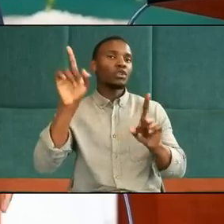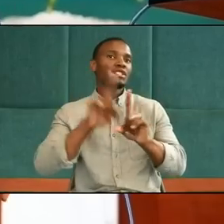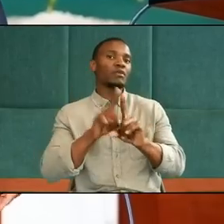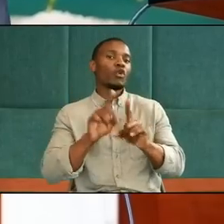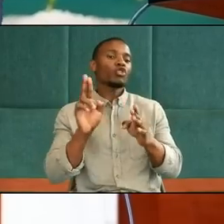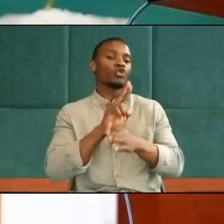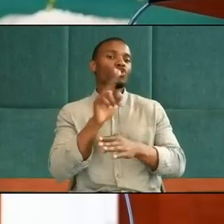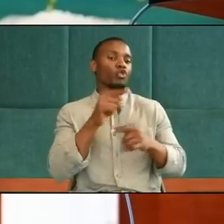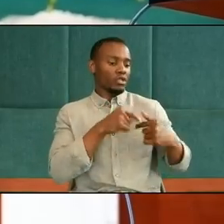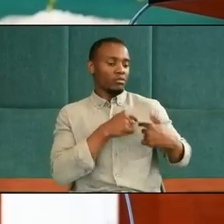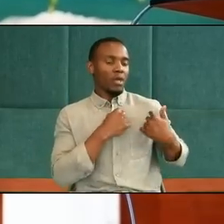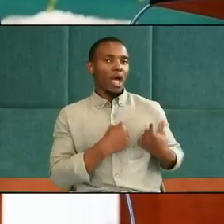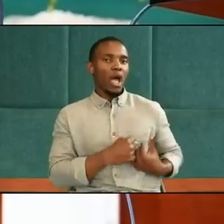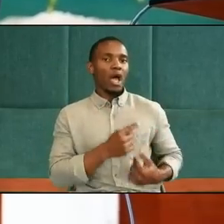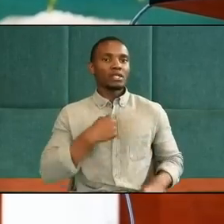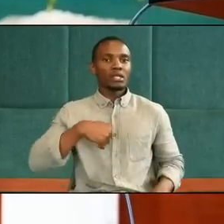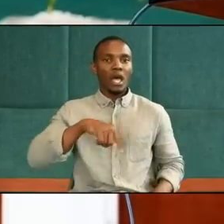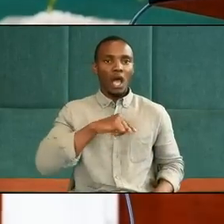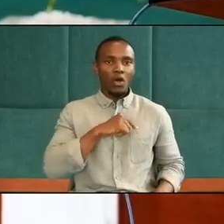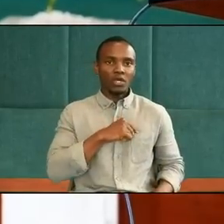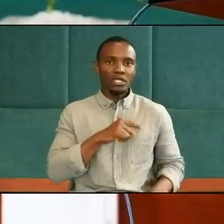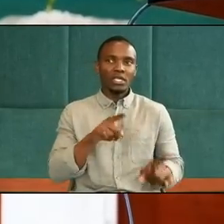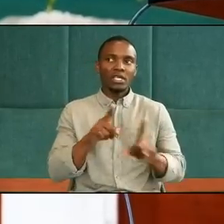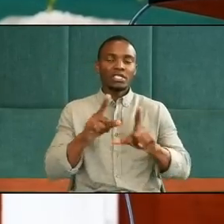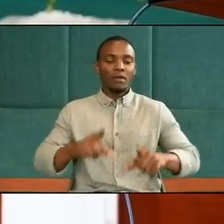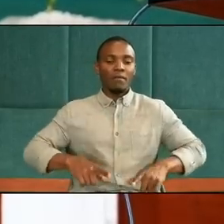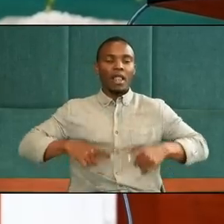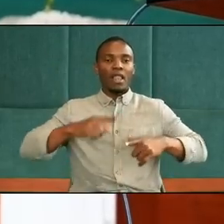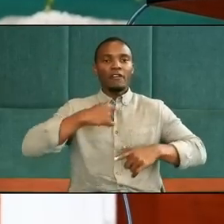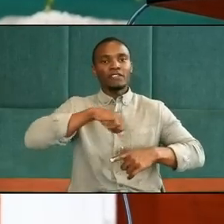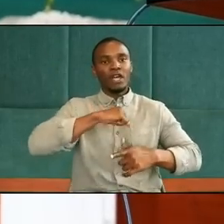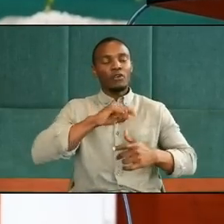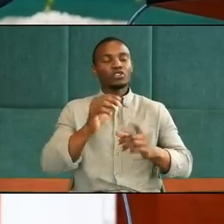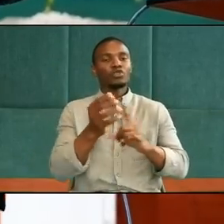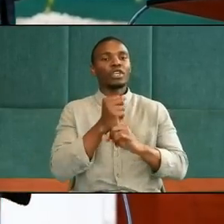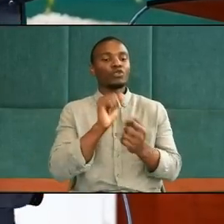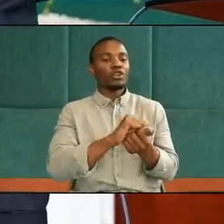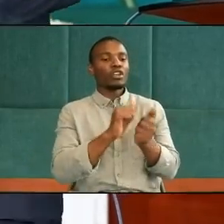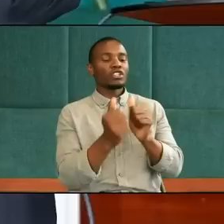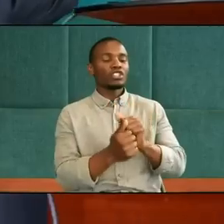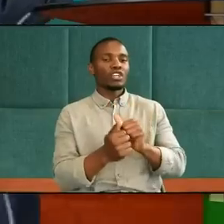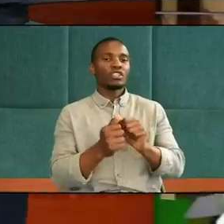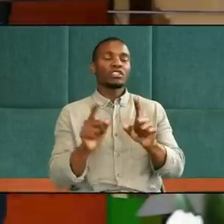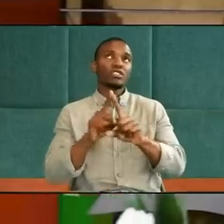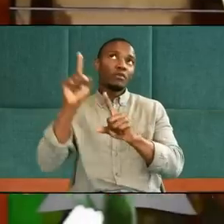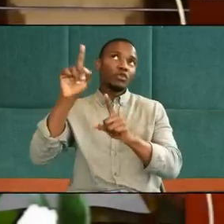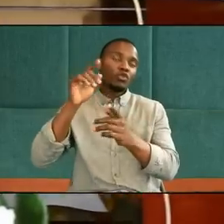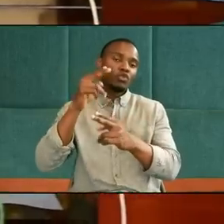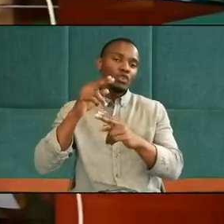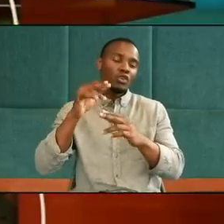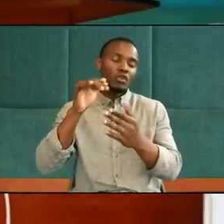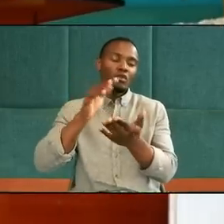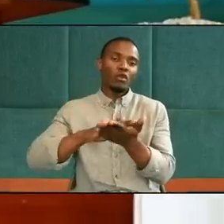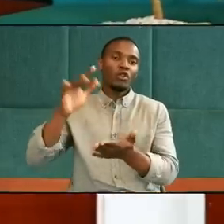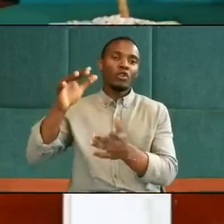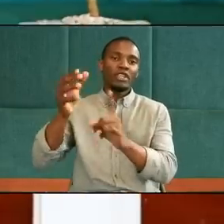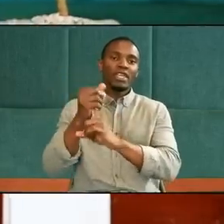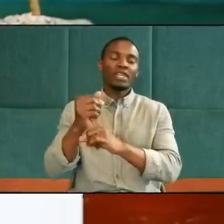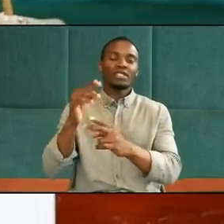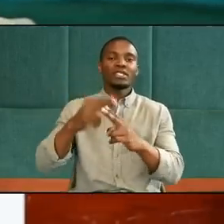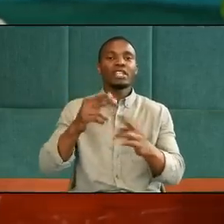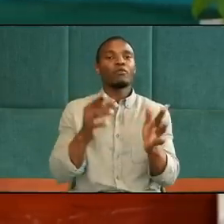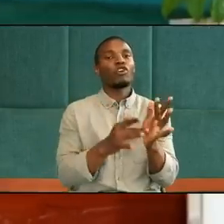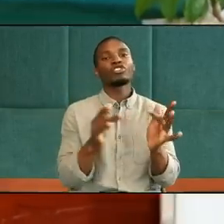our hearts, that our lives may be changed and your name might be glorified. In Jesus' name we